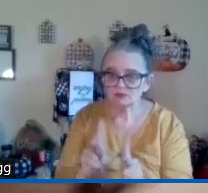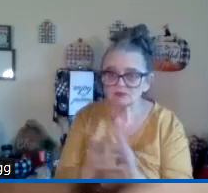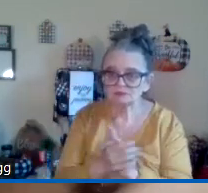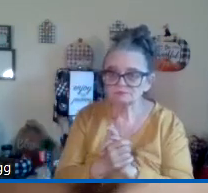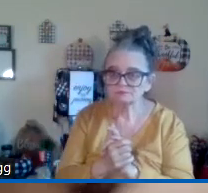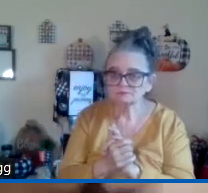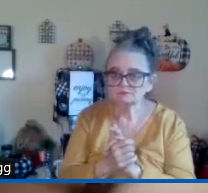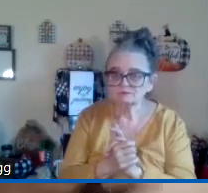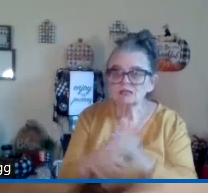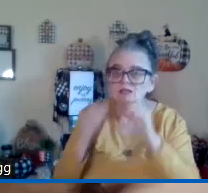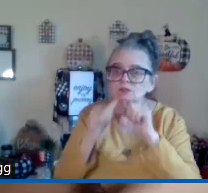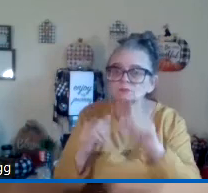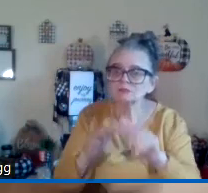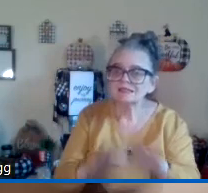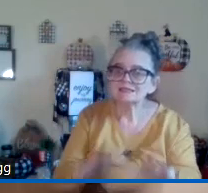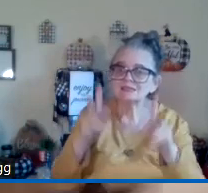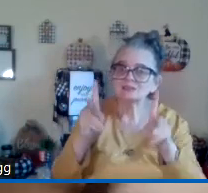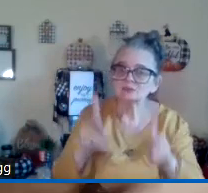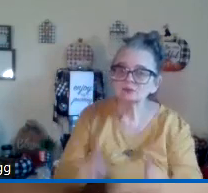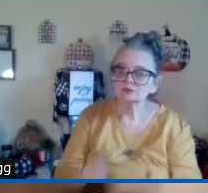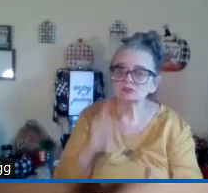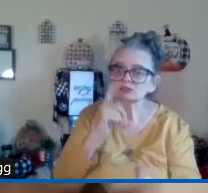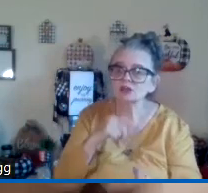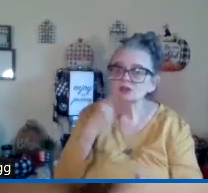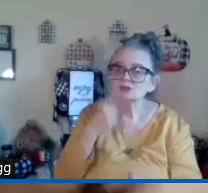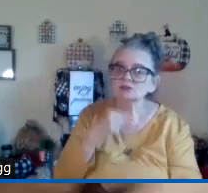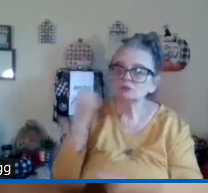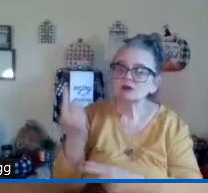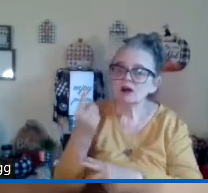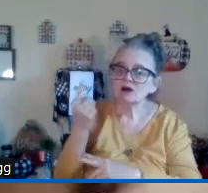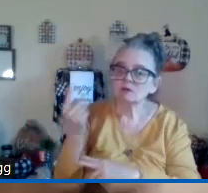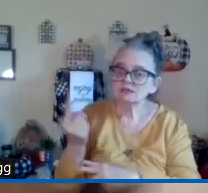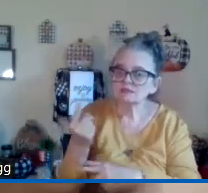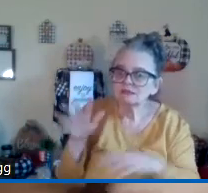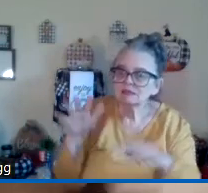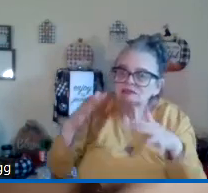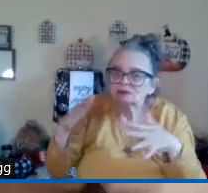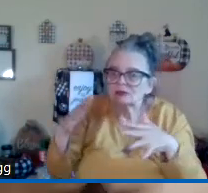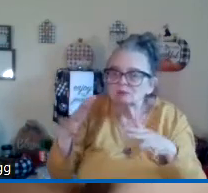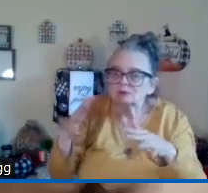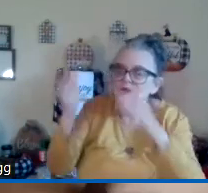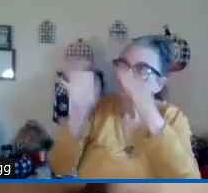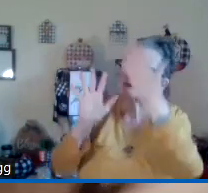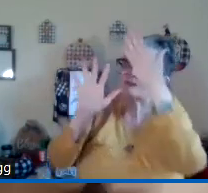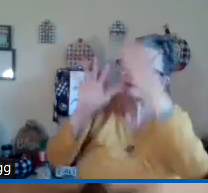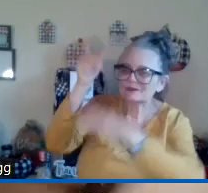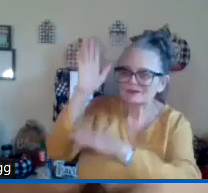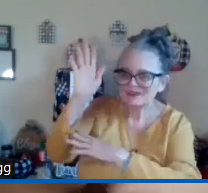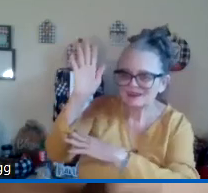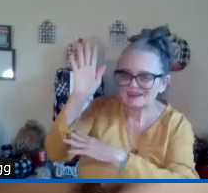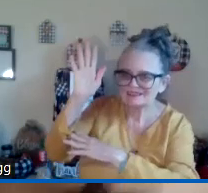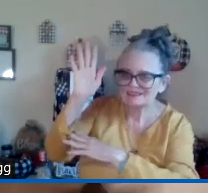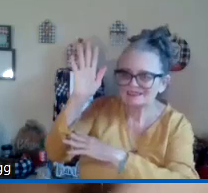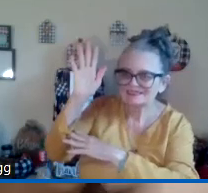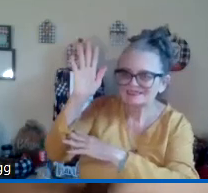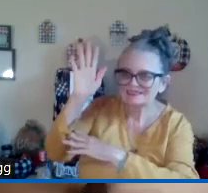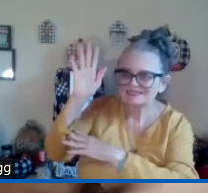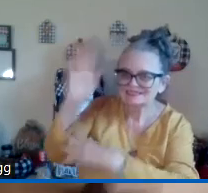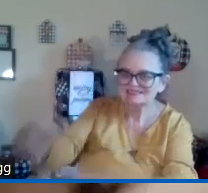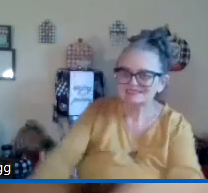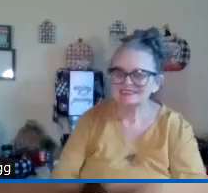healthy believe that, and that means I have that fear of God.